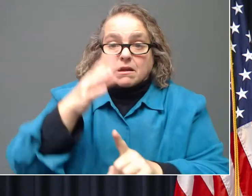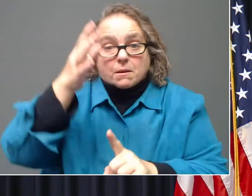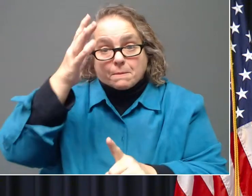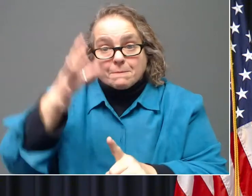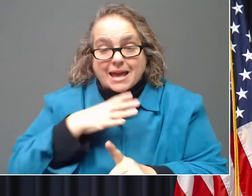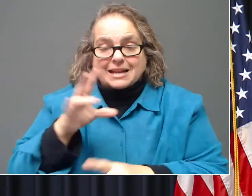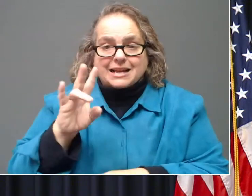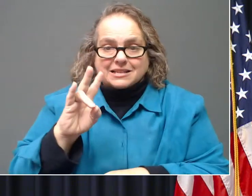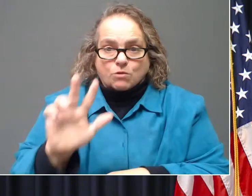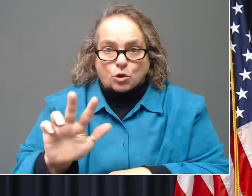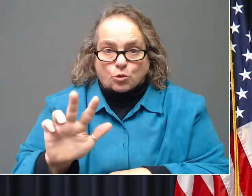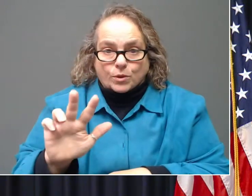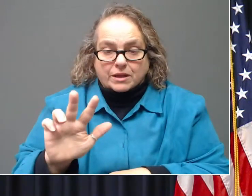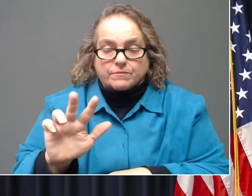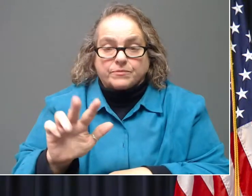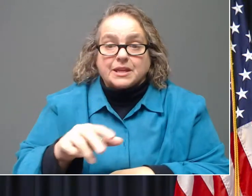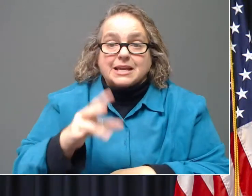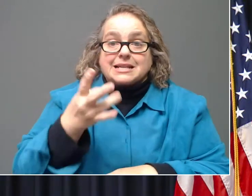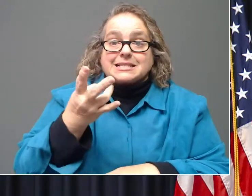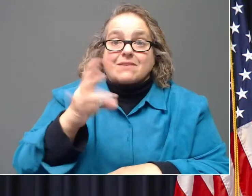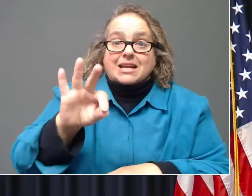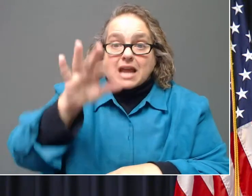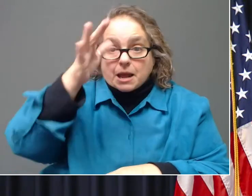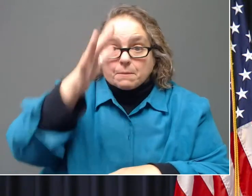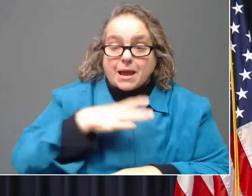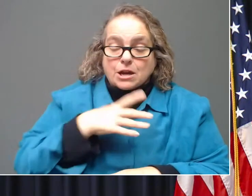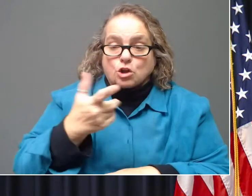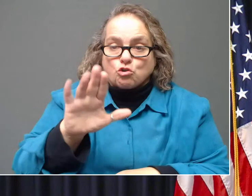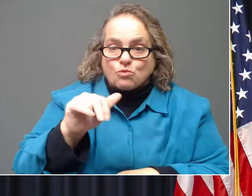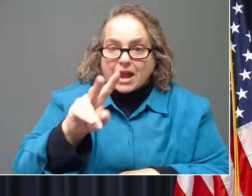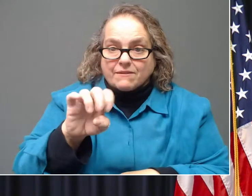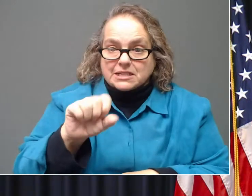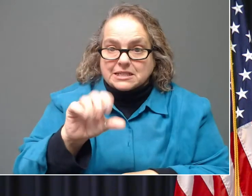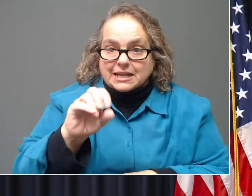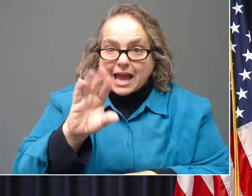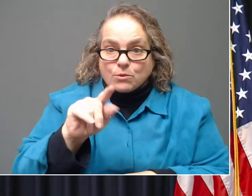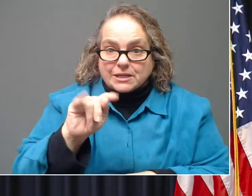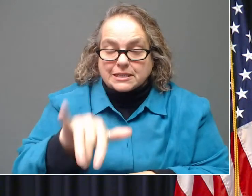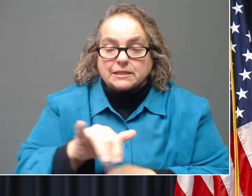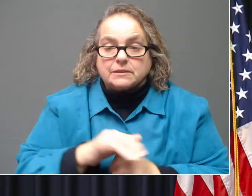73. 79-year-old man in Graves County.